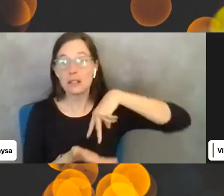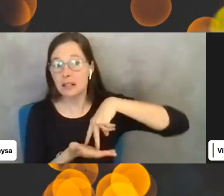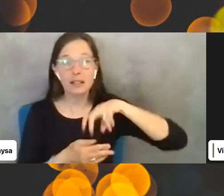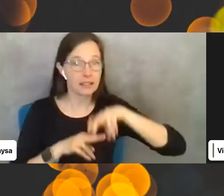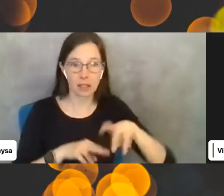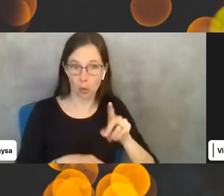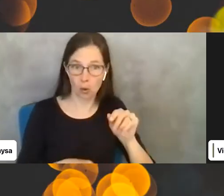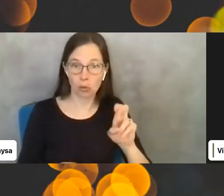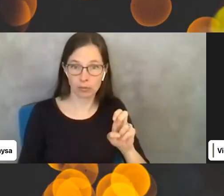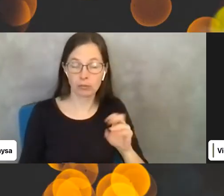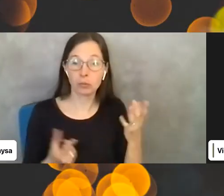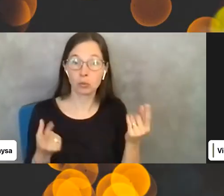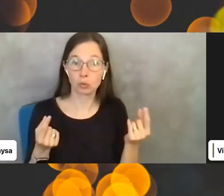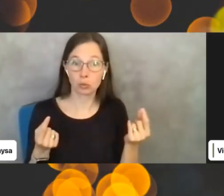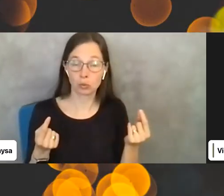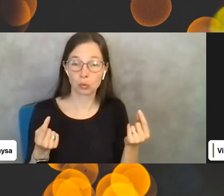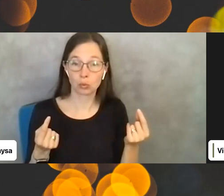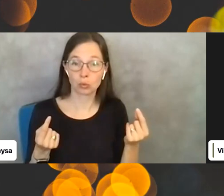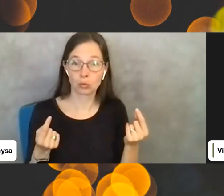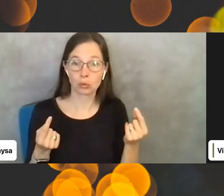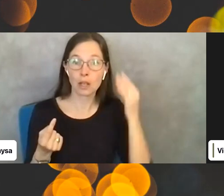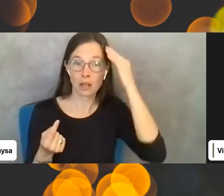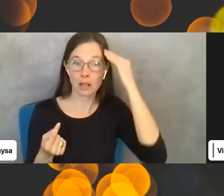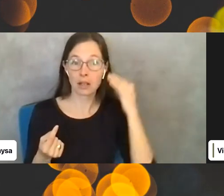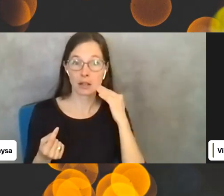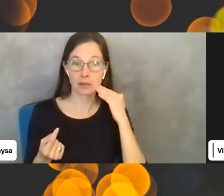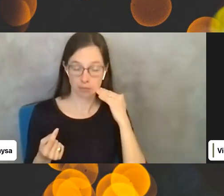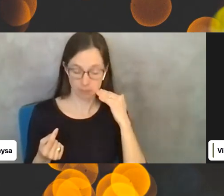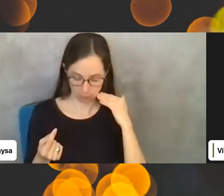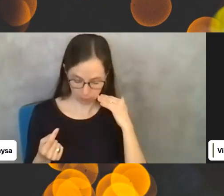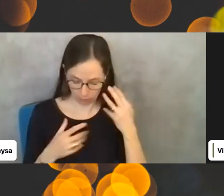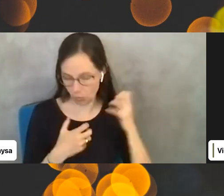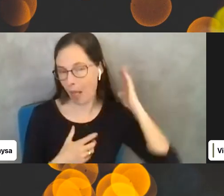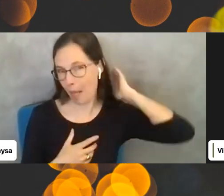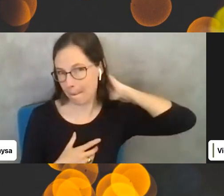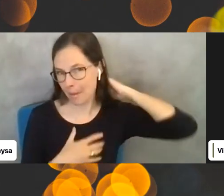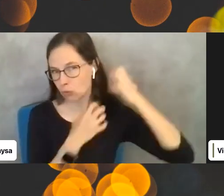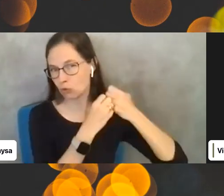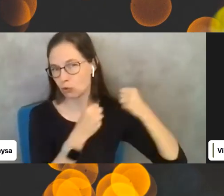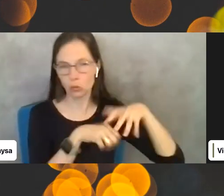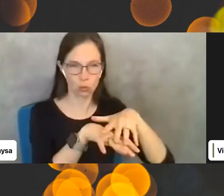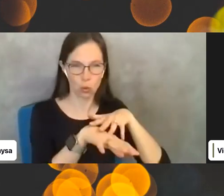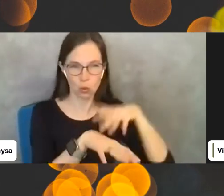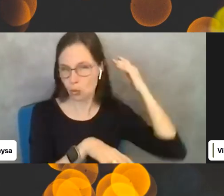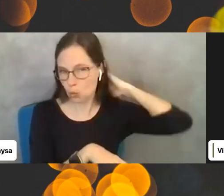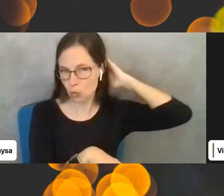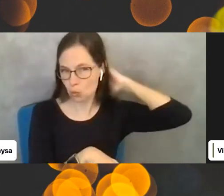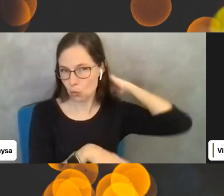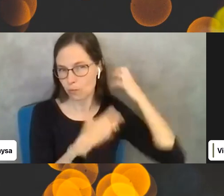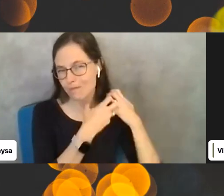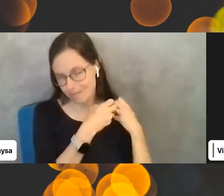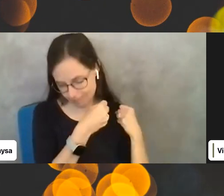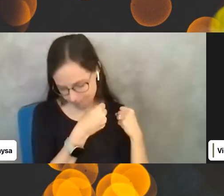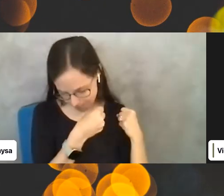and then we're just gonna like move our head forwards and stretch the back of our neck nice and slow. There